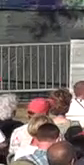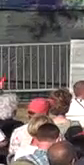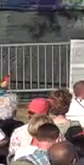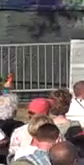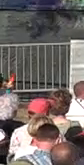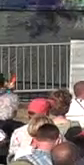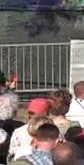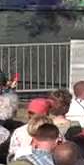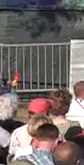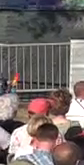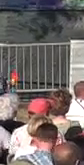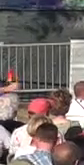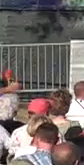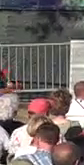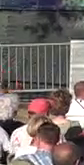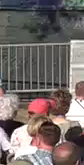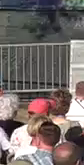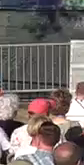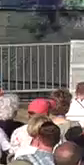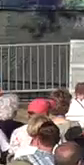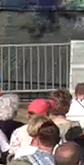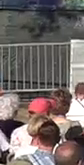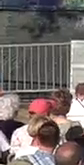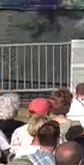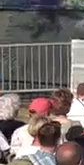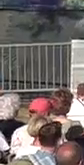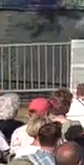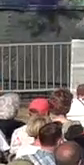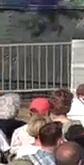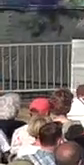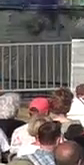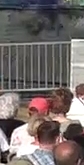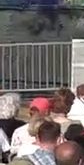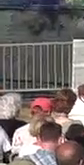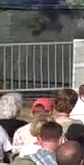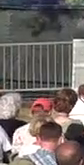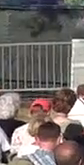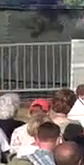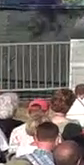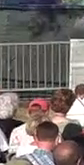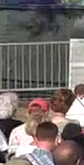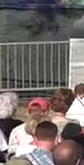that lost their lives yesterday in France.